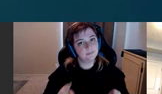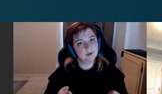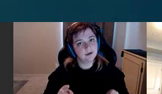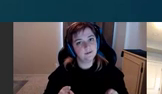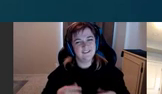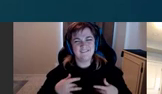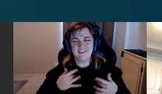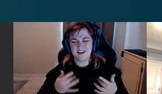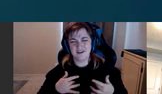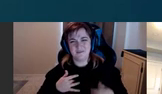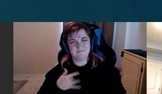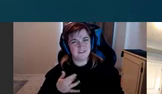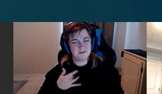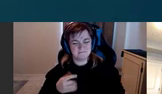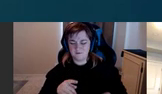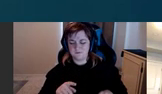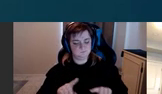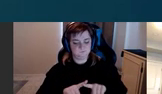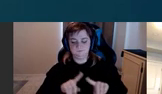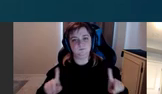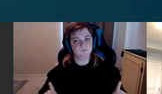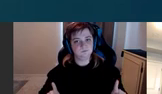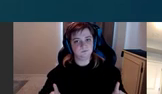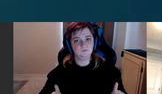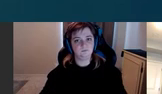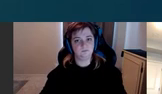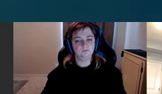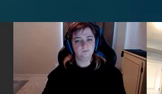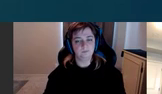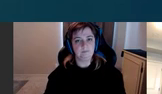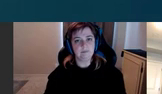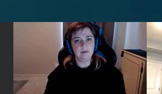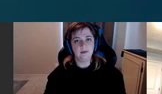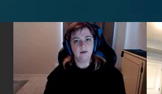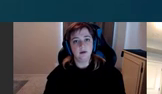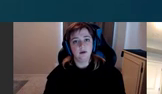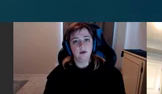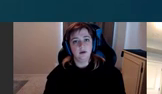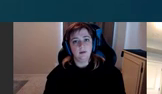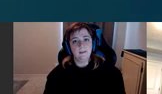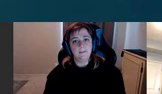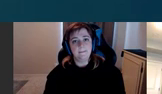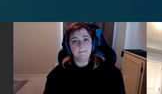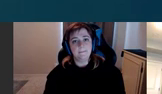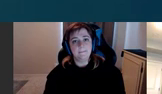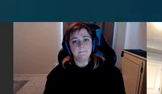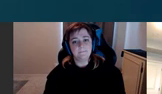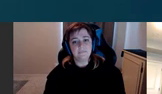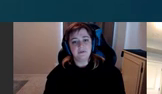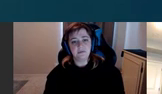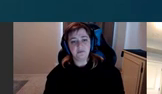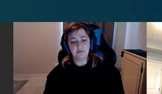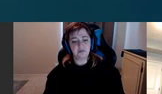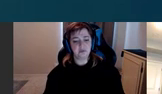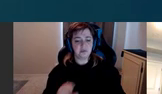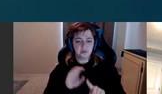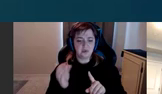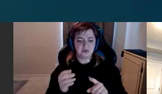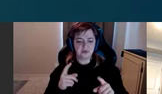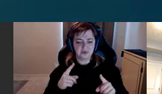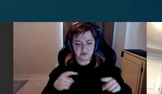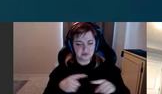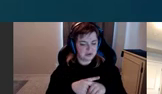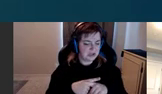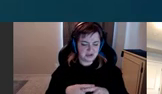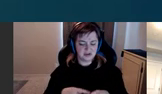different. In fact, speaking of the clashes in cultures, even the Afghan Americans